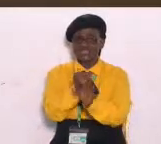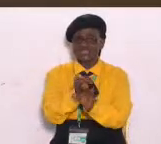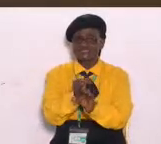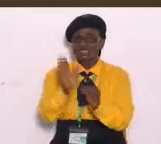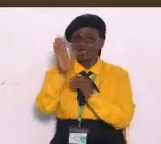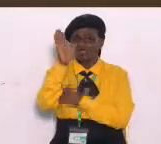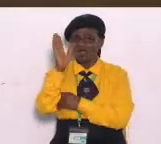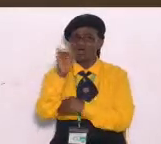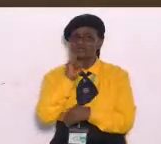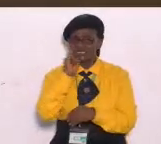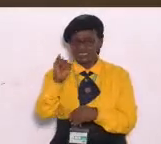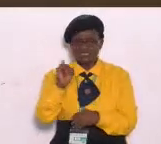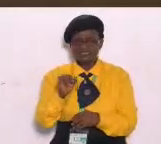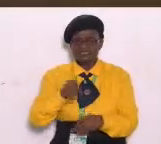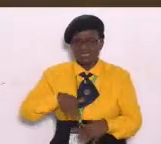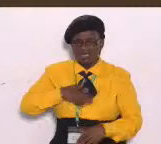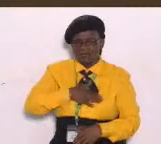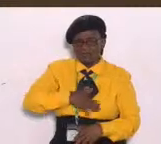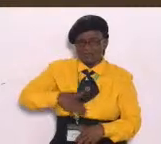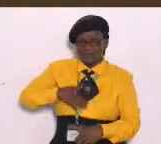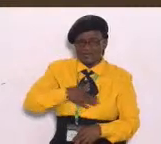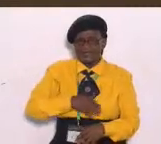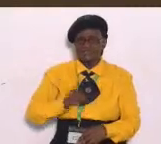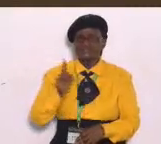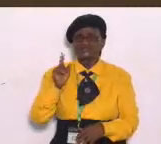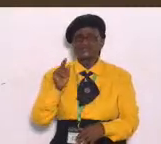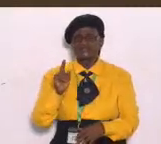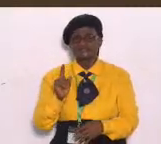God is pleased.